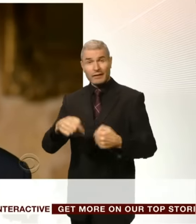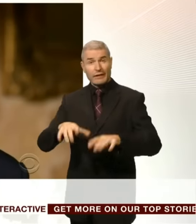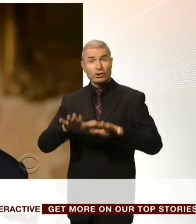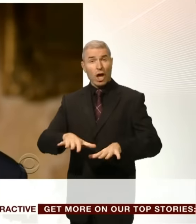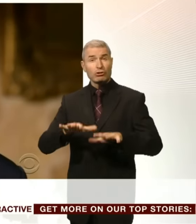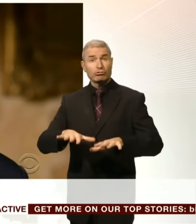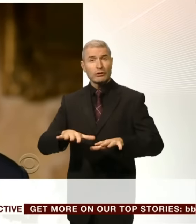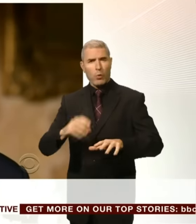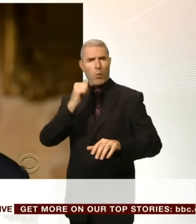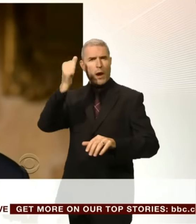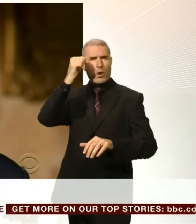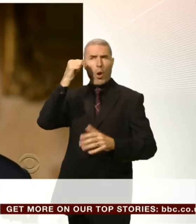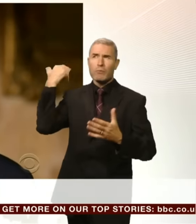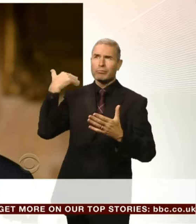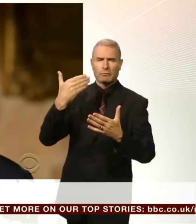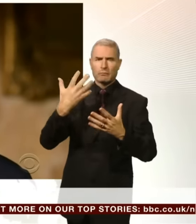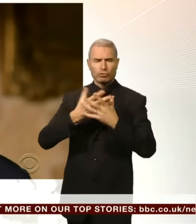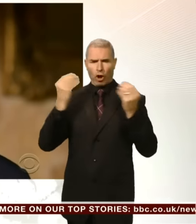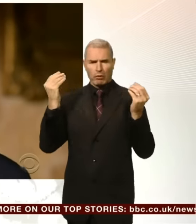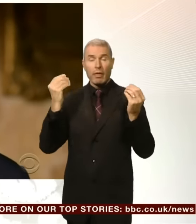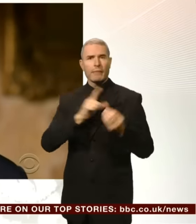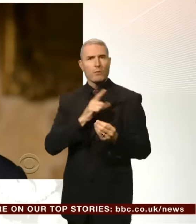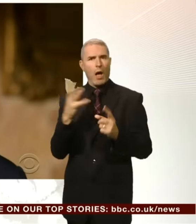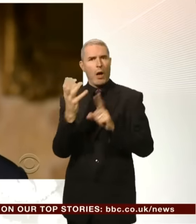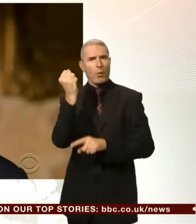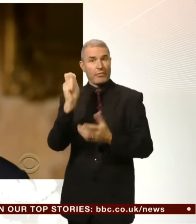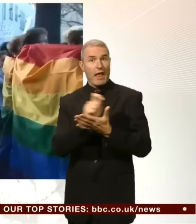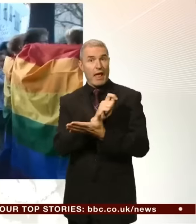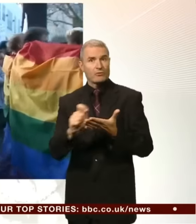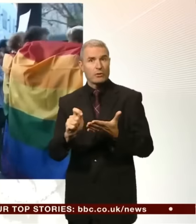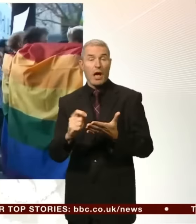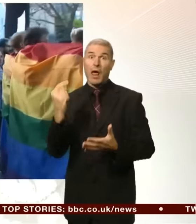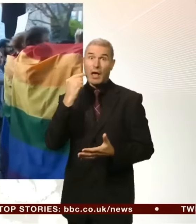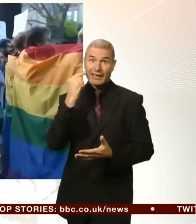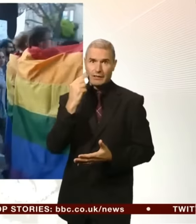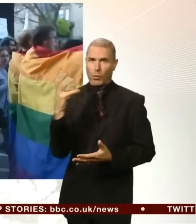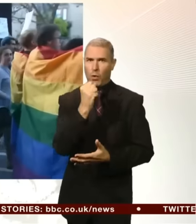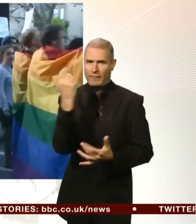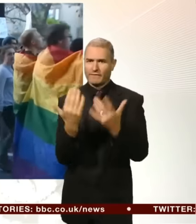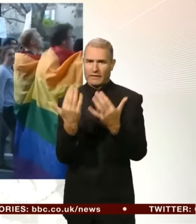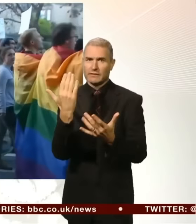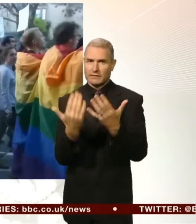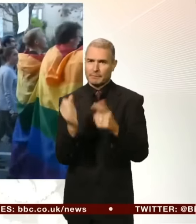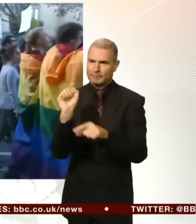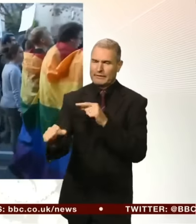country. That's why I won the election. And by the way, won it easily.